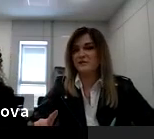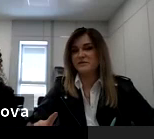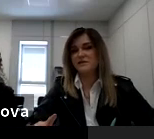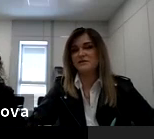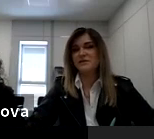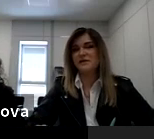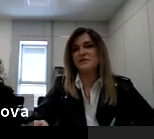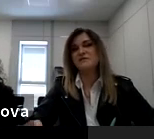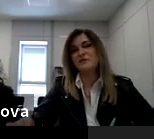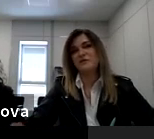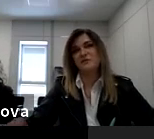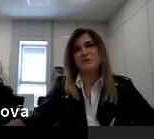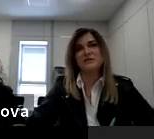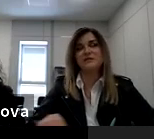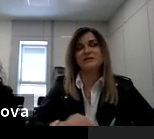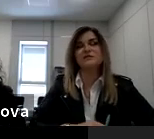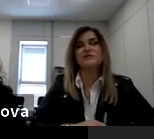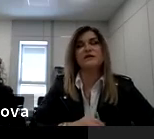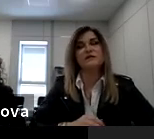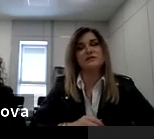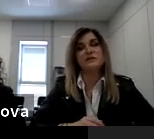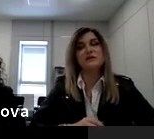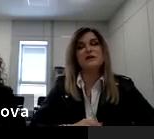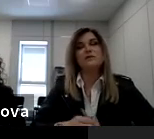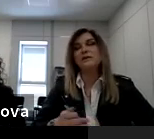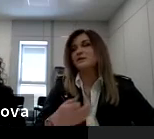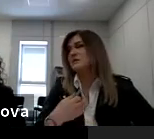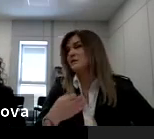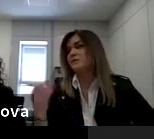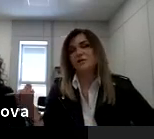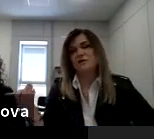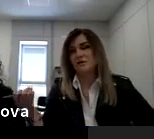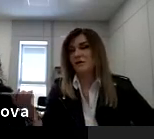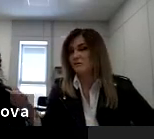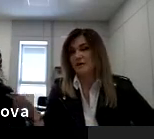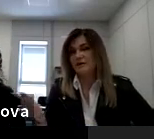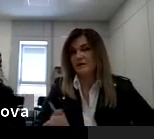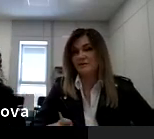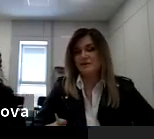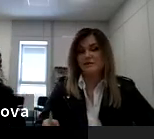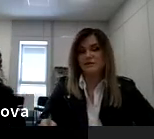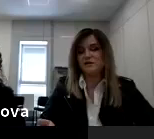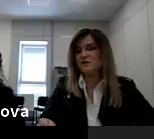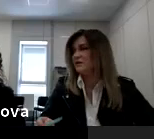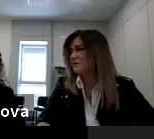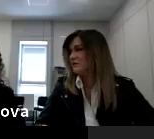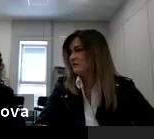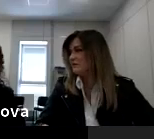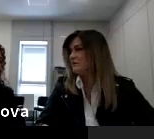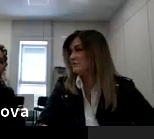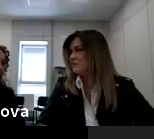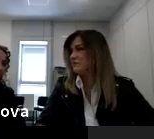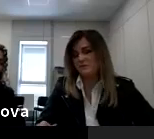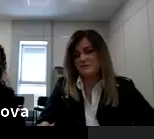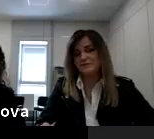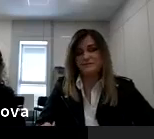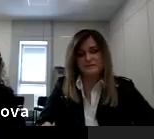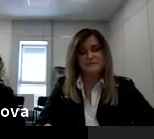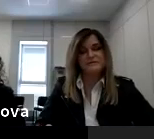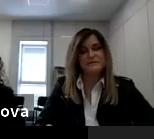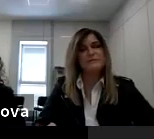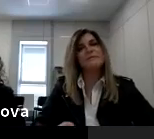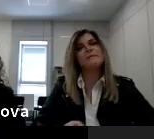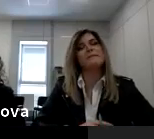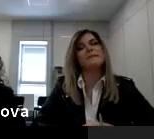Russia, some standards can differ from the standards of other countries. Yes. We can say about Russia now. Uliana can say about Russia. We have, of course, standards.